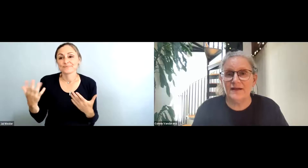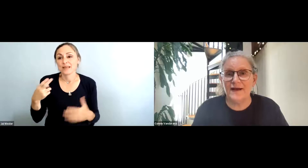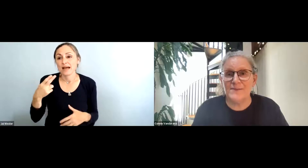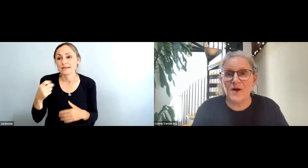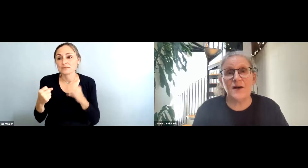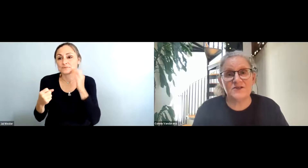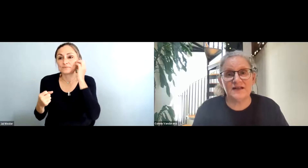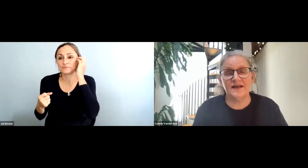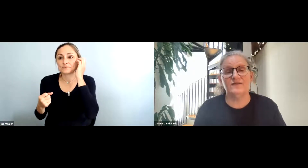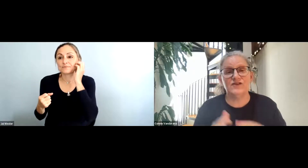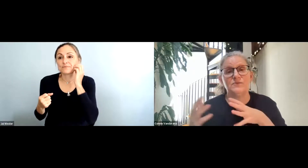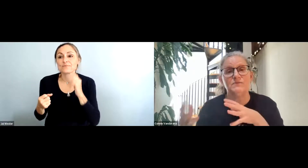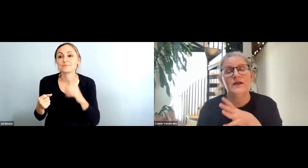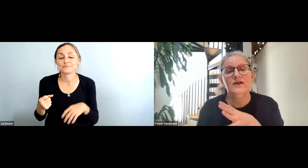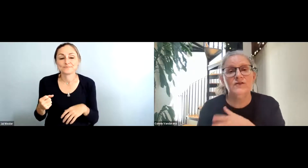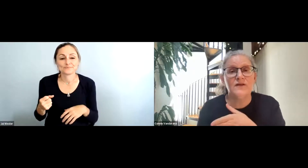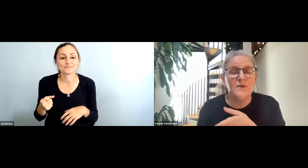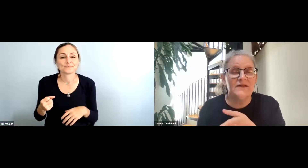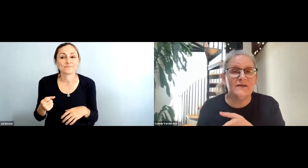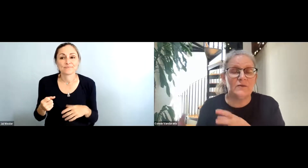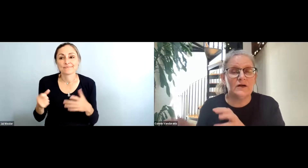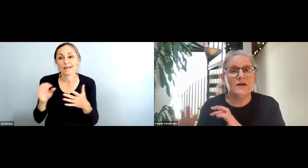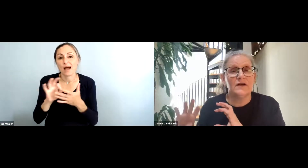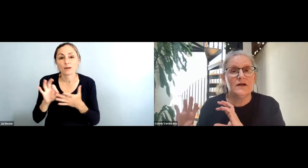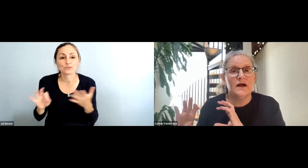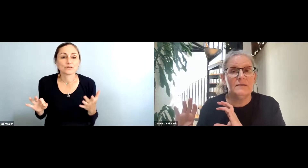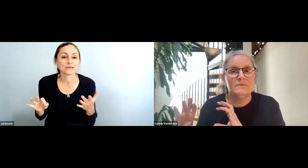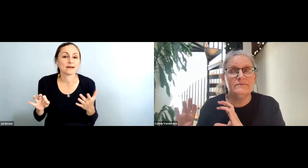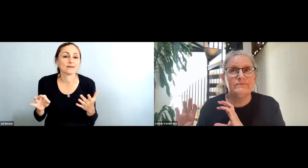the option of just using the ones that were